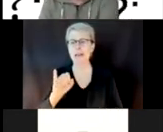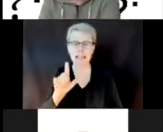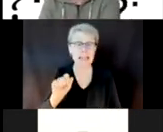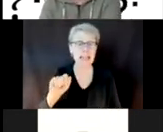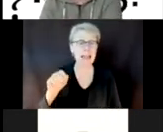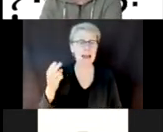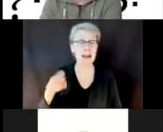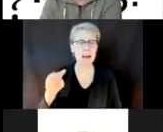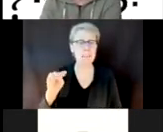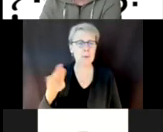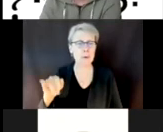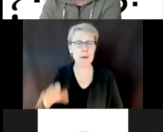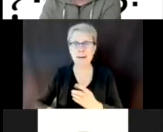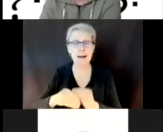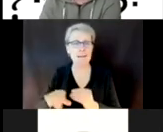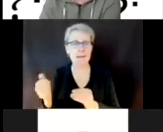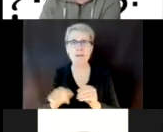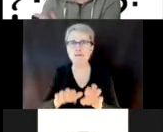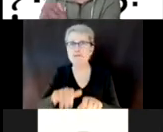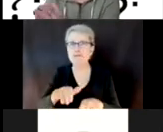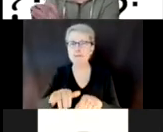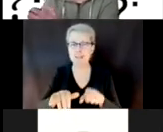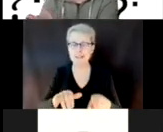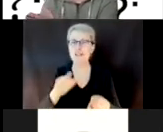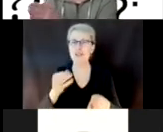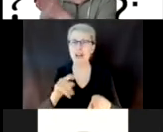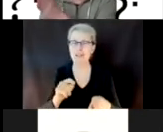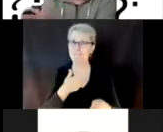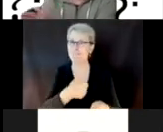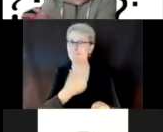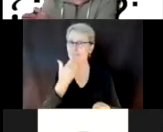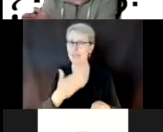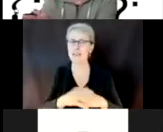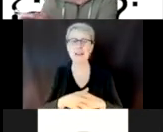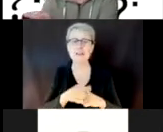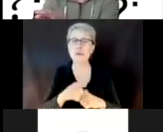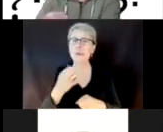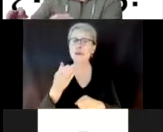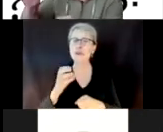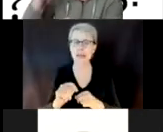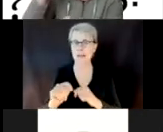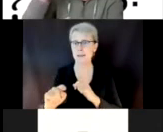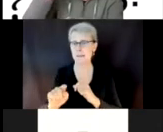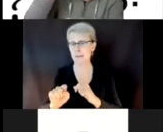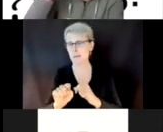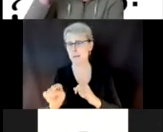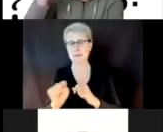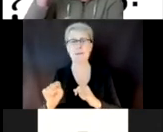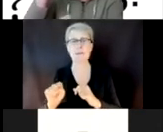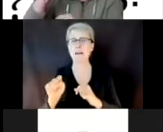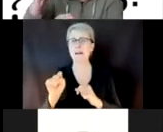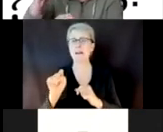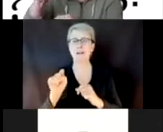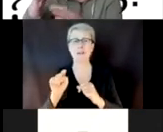other data into the chat, which is useful. And I want to let everybody know that you can save the chat by going to where the 3 little dots